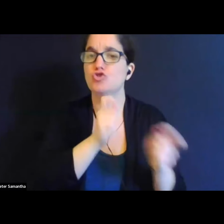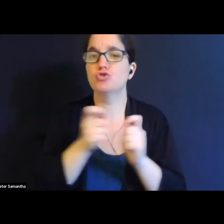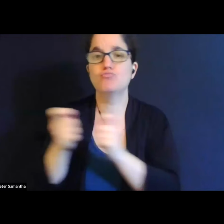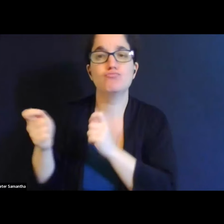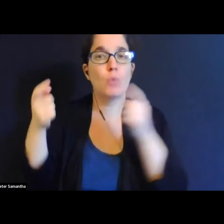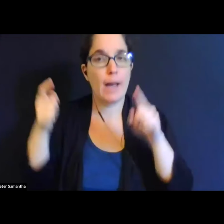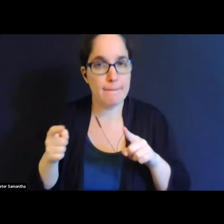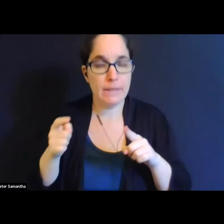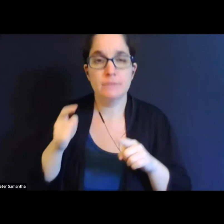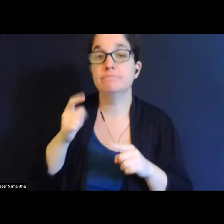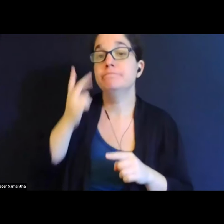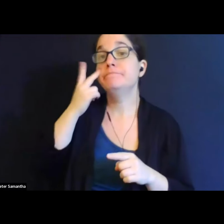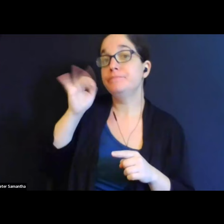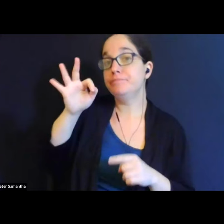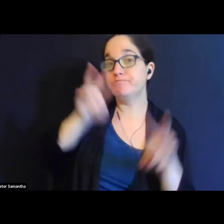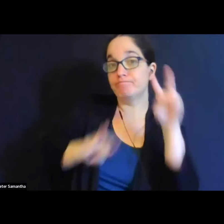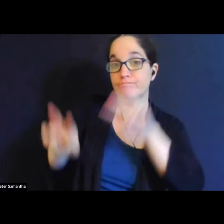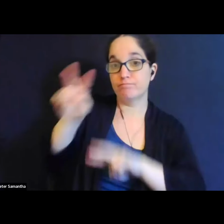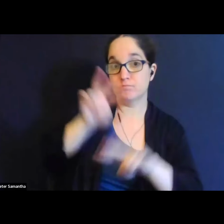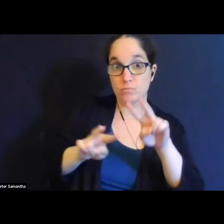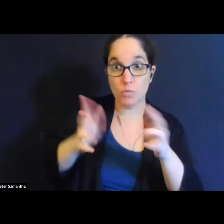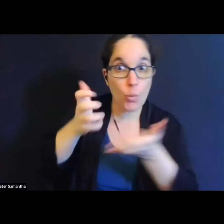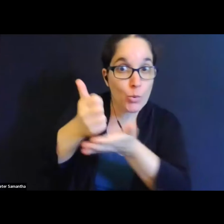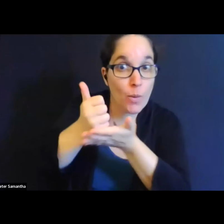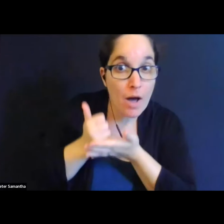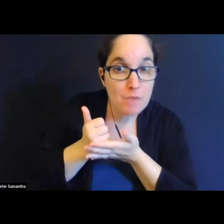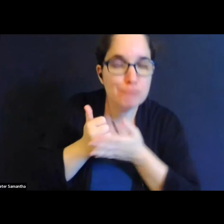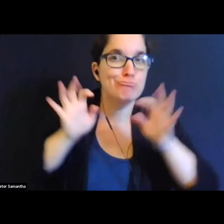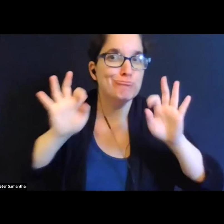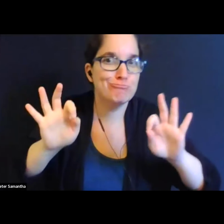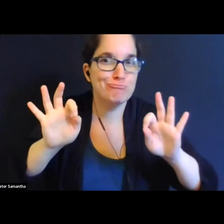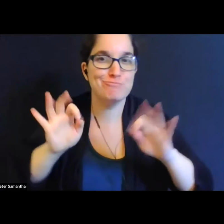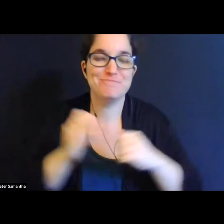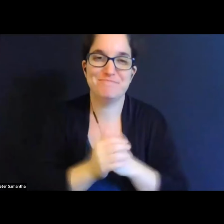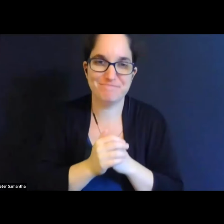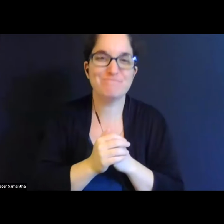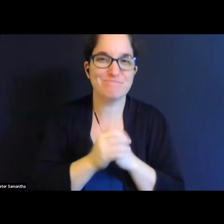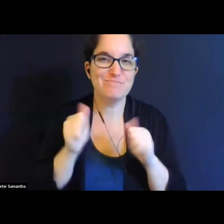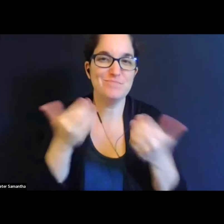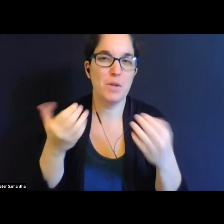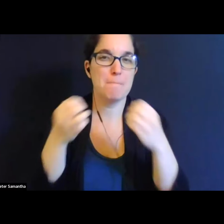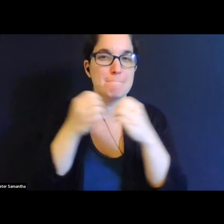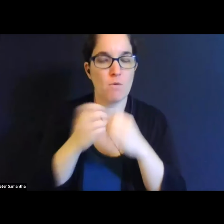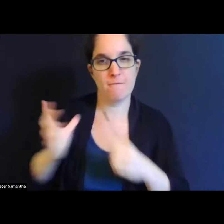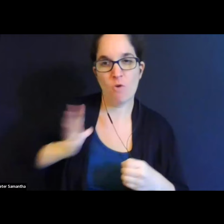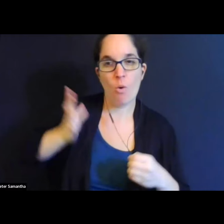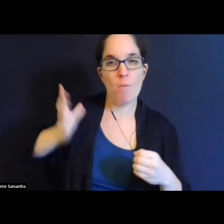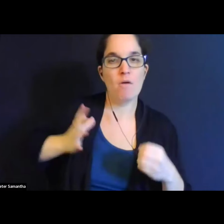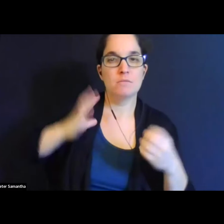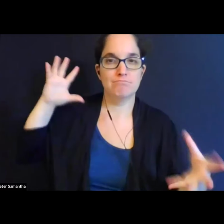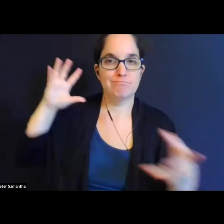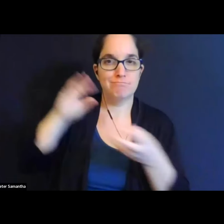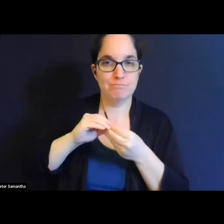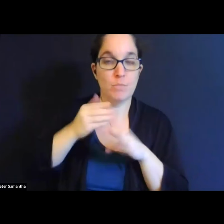doing the evaluation. If you want to help us with that, that would be great. We're happy to also give you those more formal, comprehensive